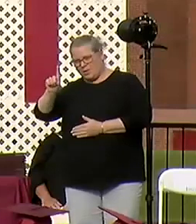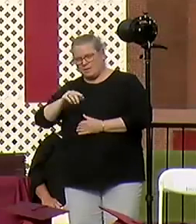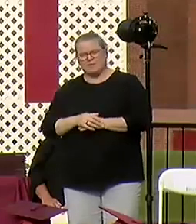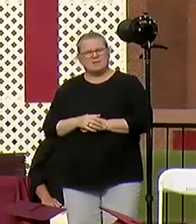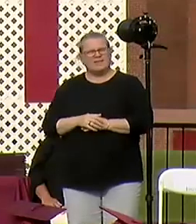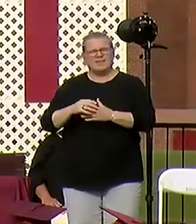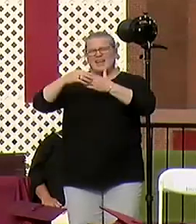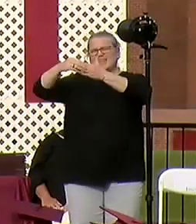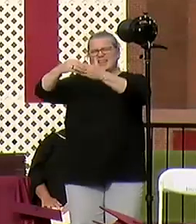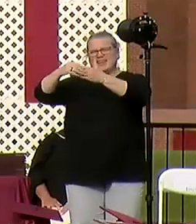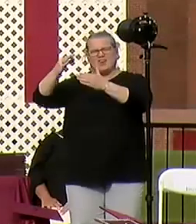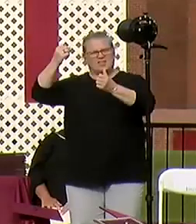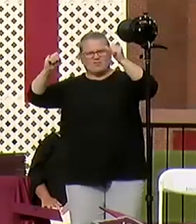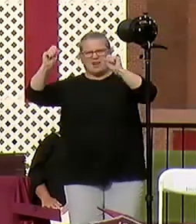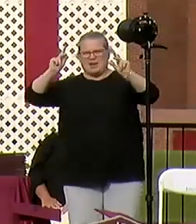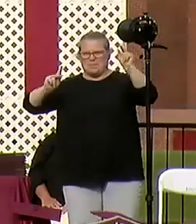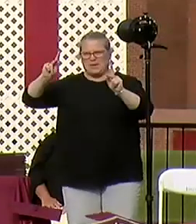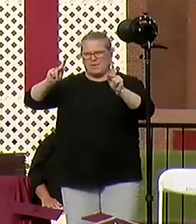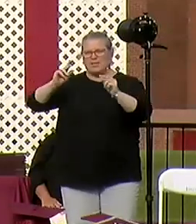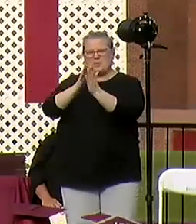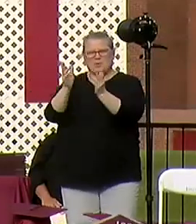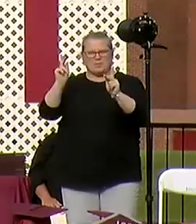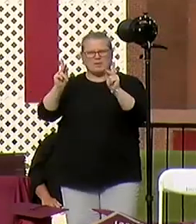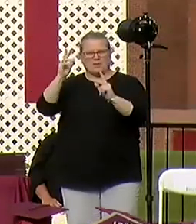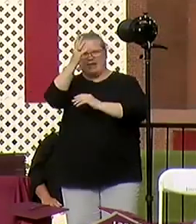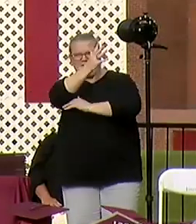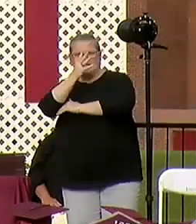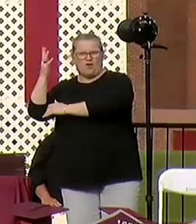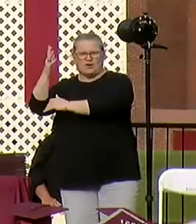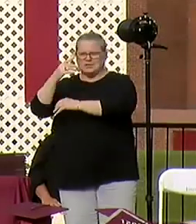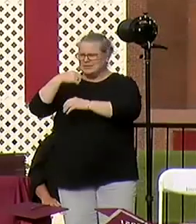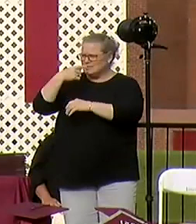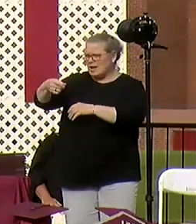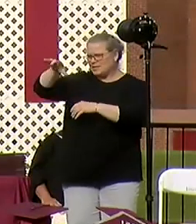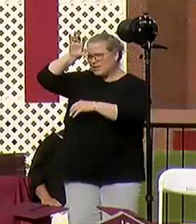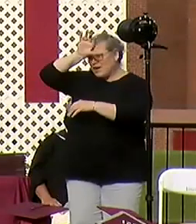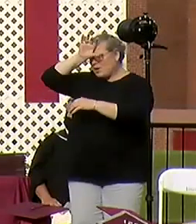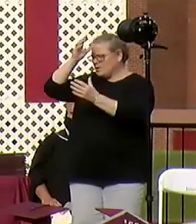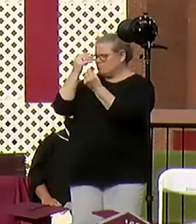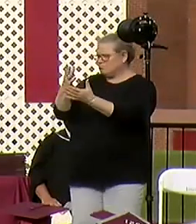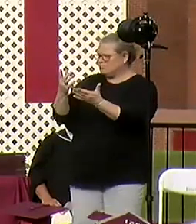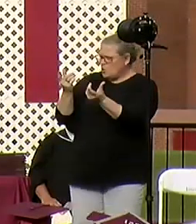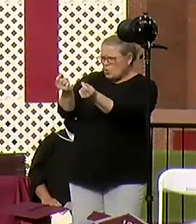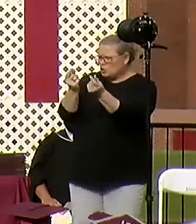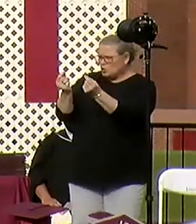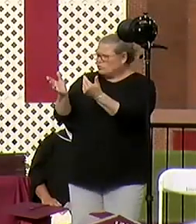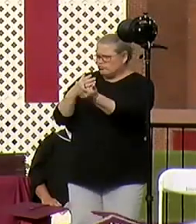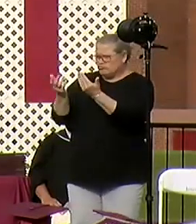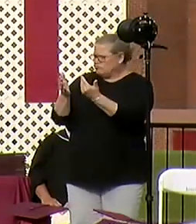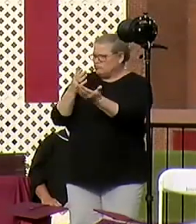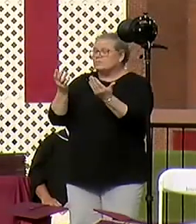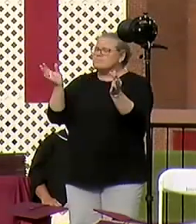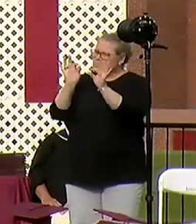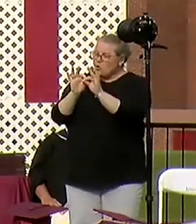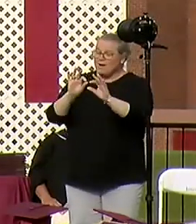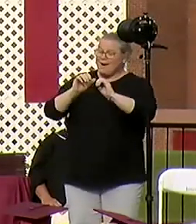in the forest tells Montag, "It doesn't matter what you do, so long as you change something from the way it